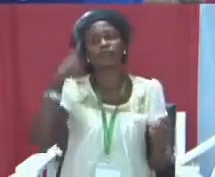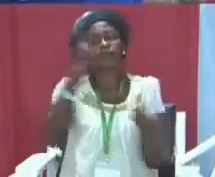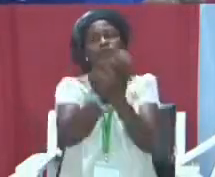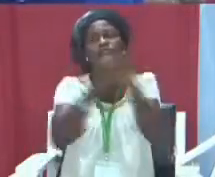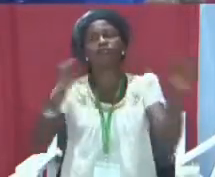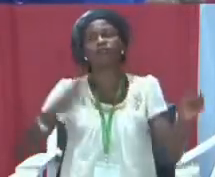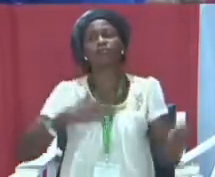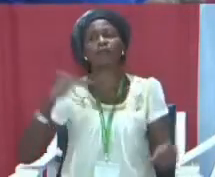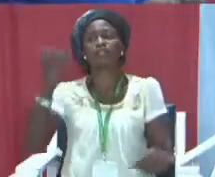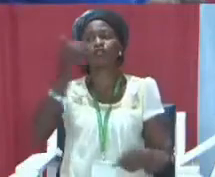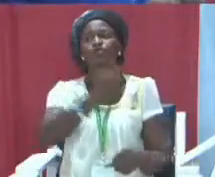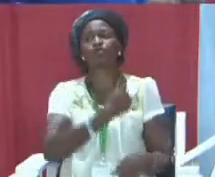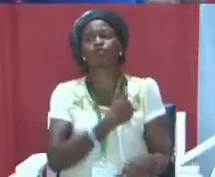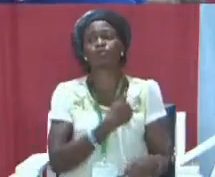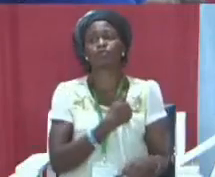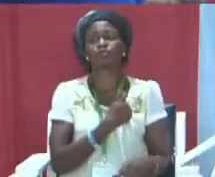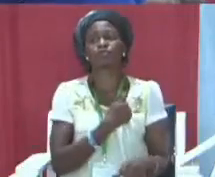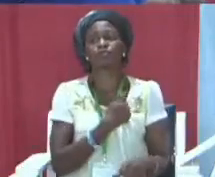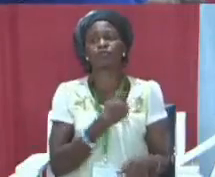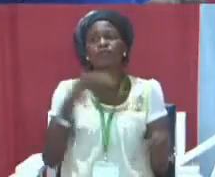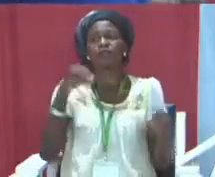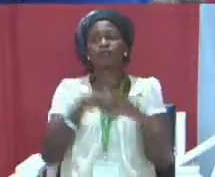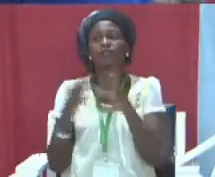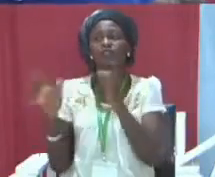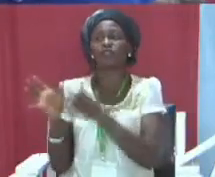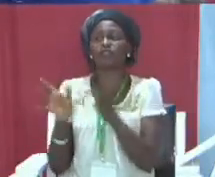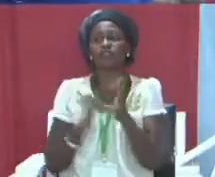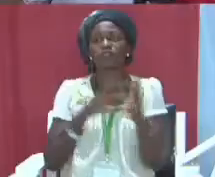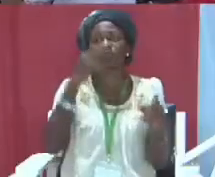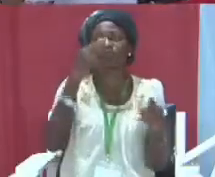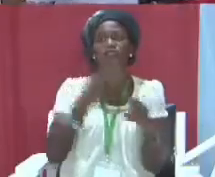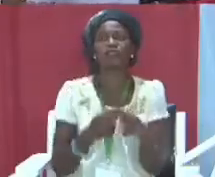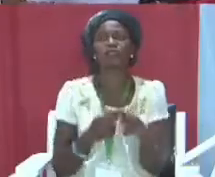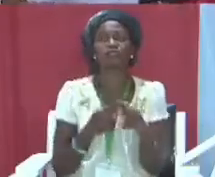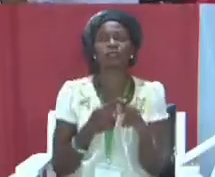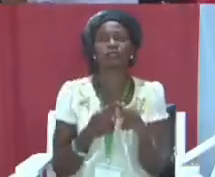saving my soul. In Jesus' name,